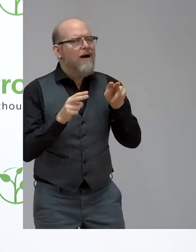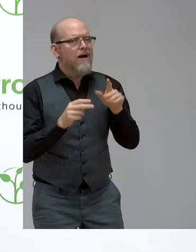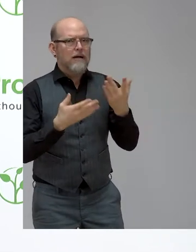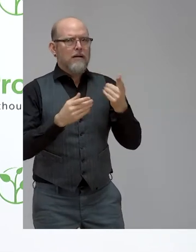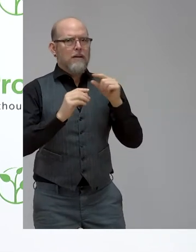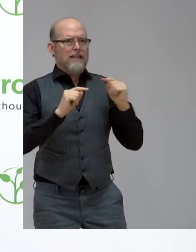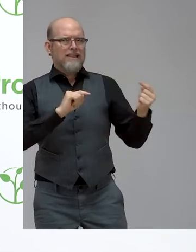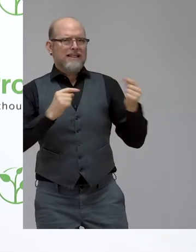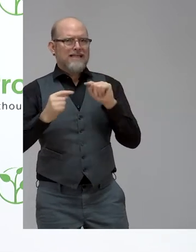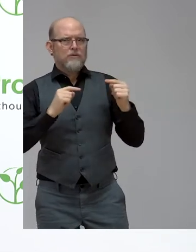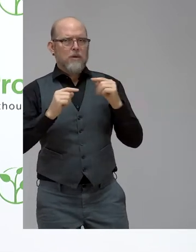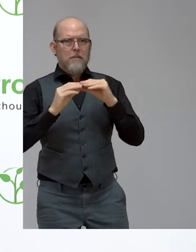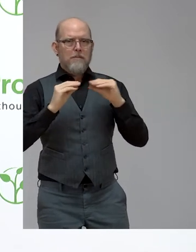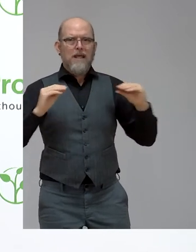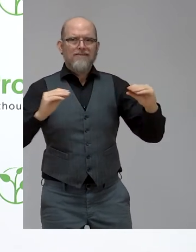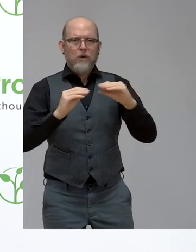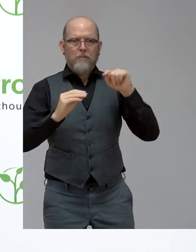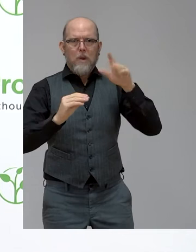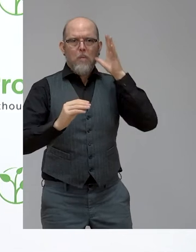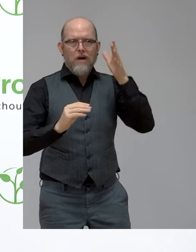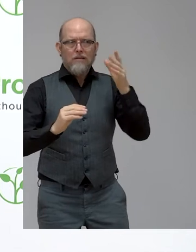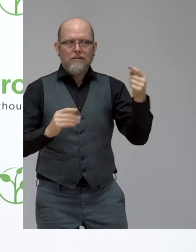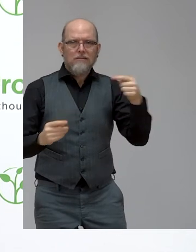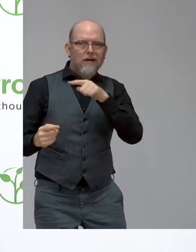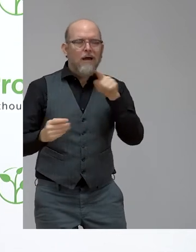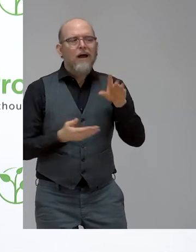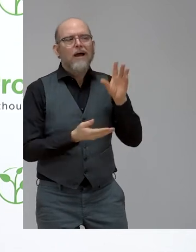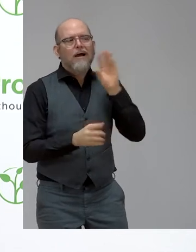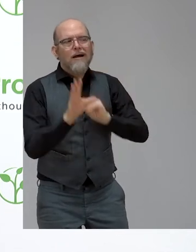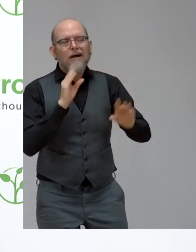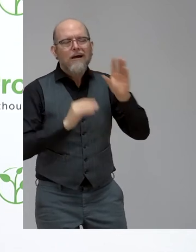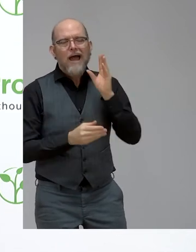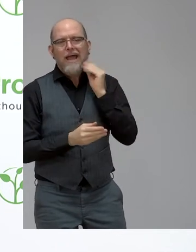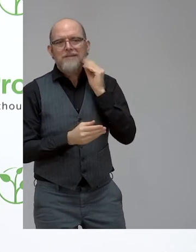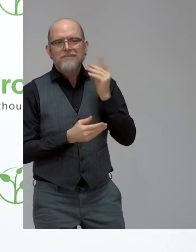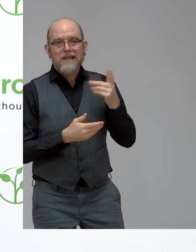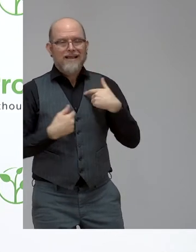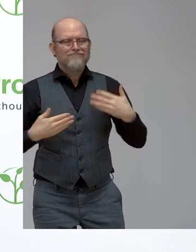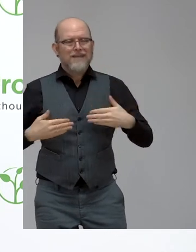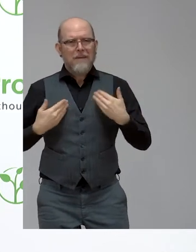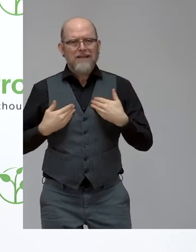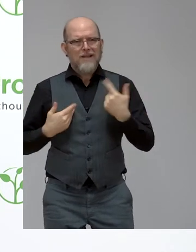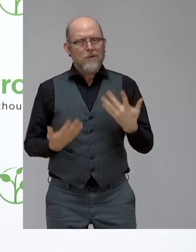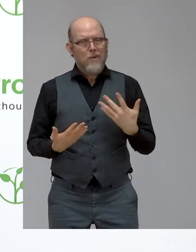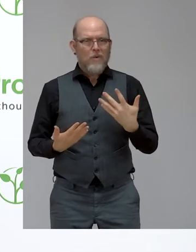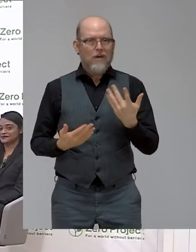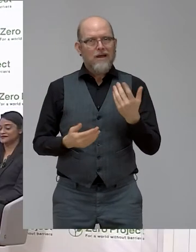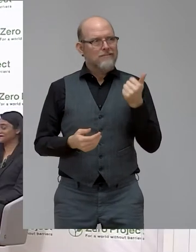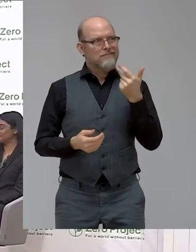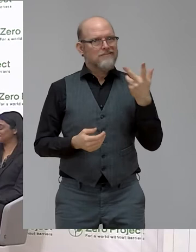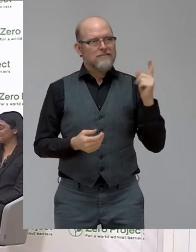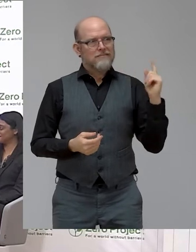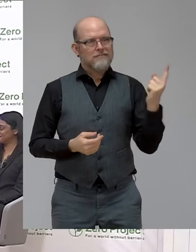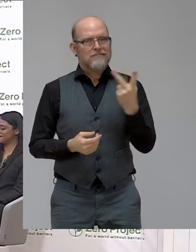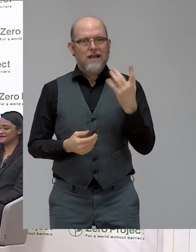far. I'm delighted to be joined by some special guests today. I have with me here in the studio our